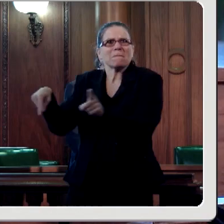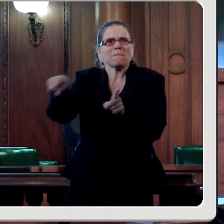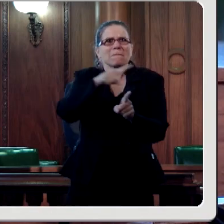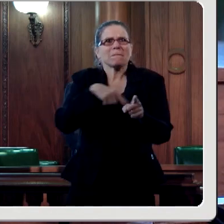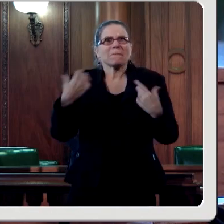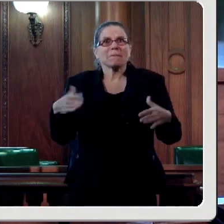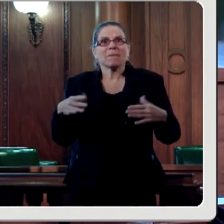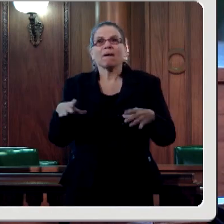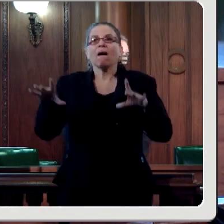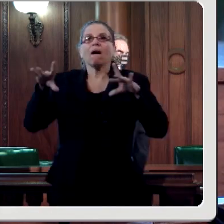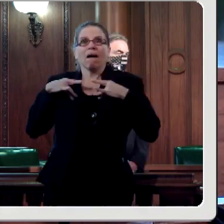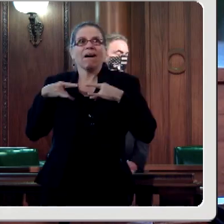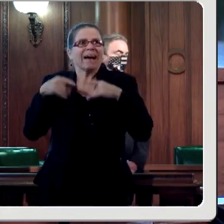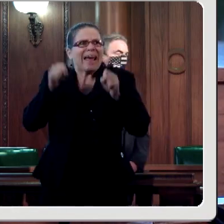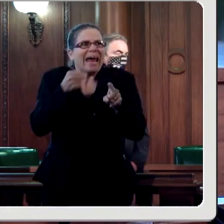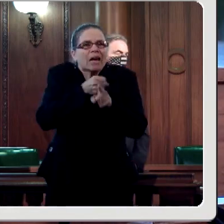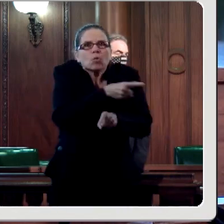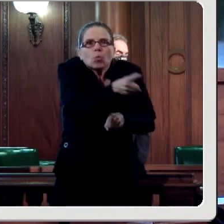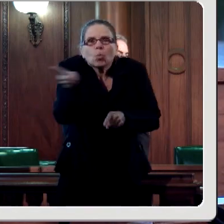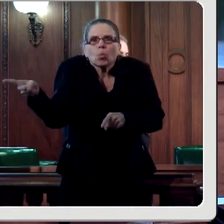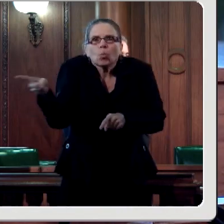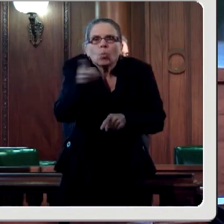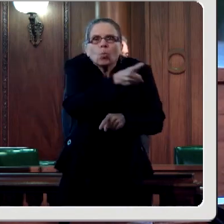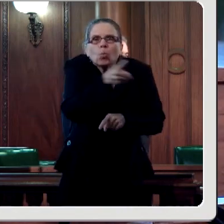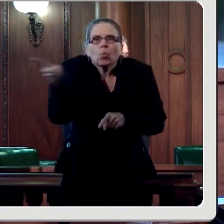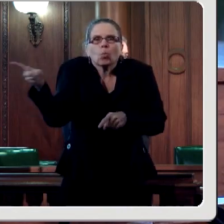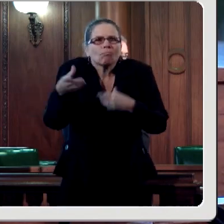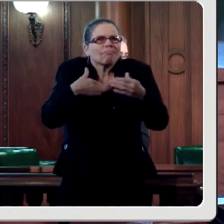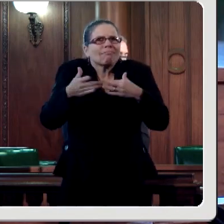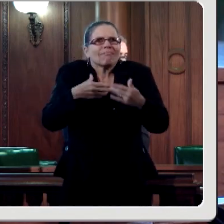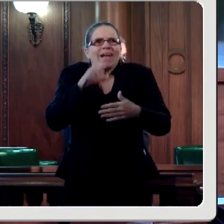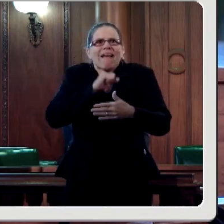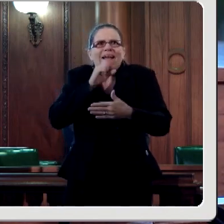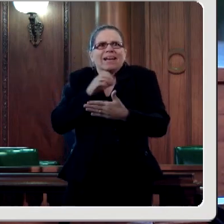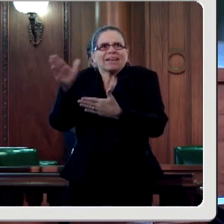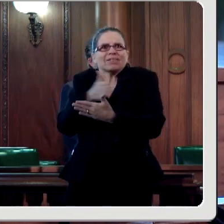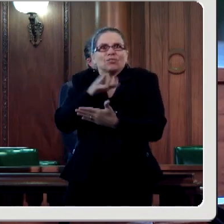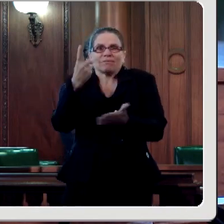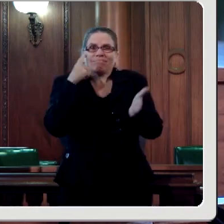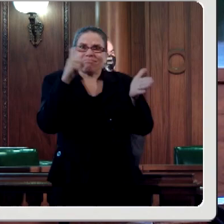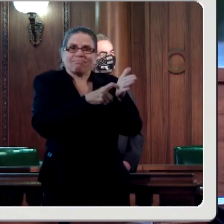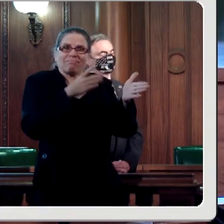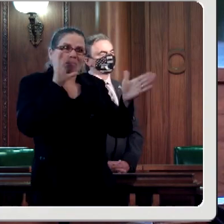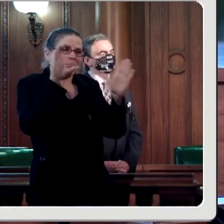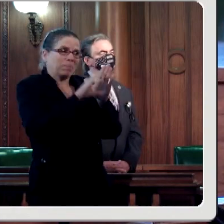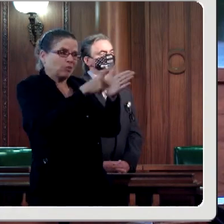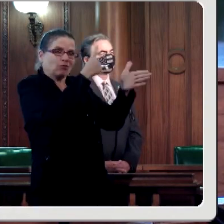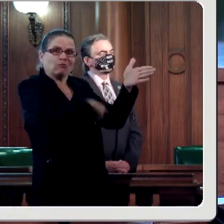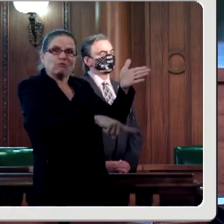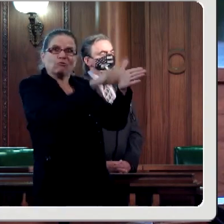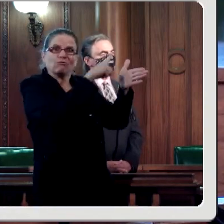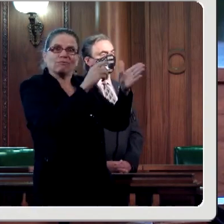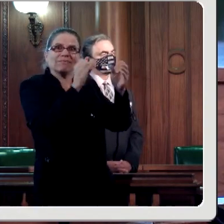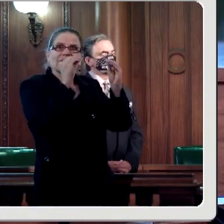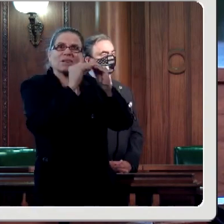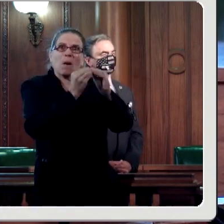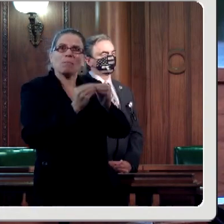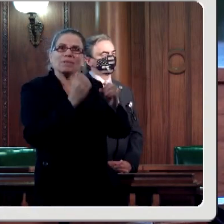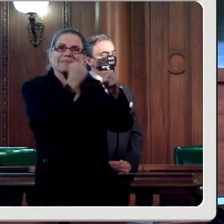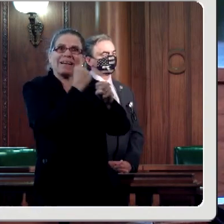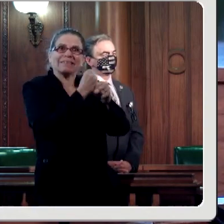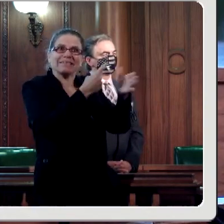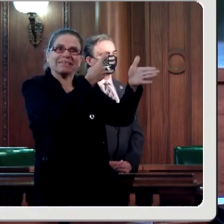impacting you significantly. And so we know that there are the long